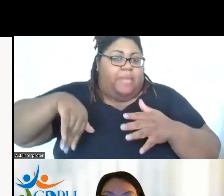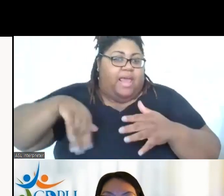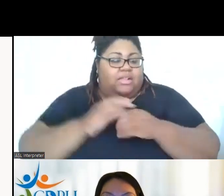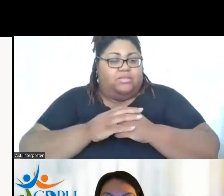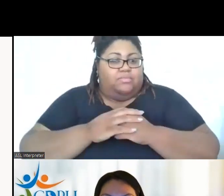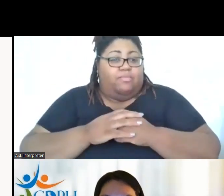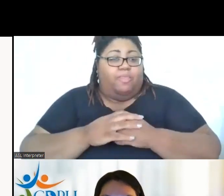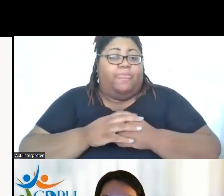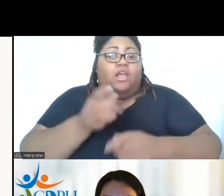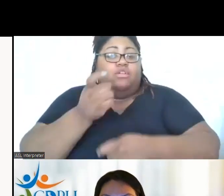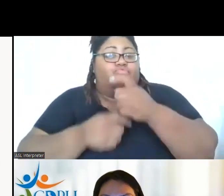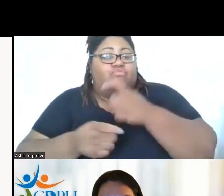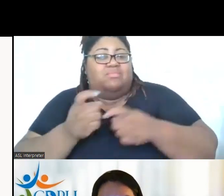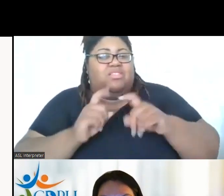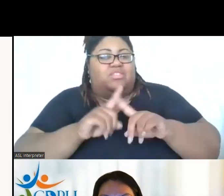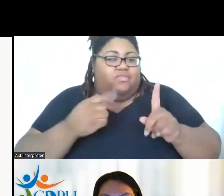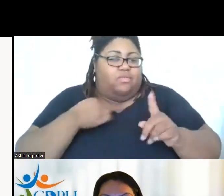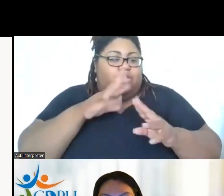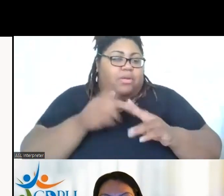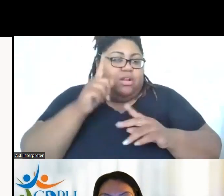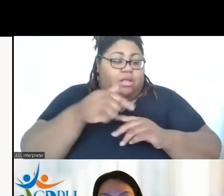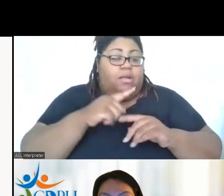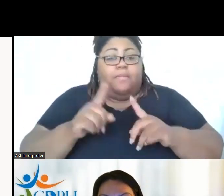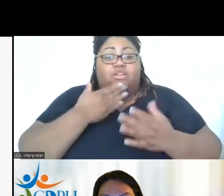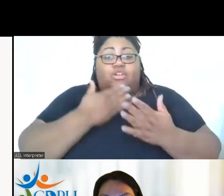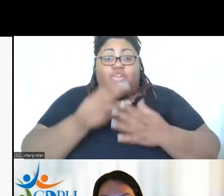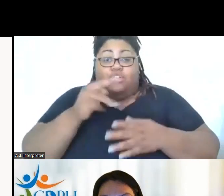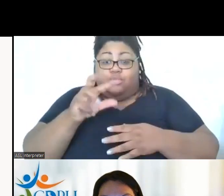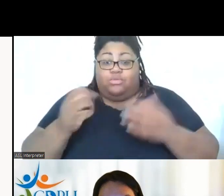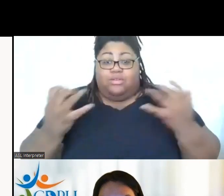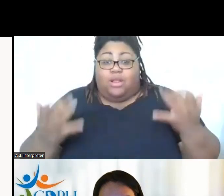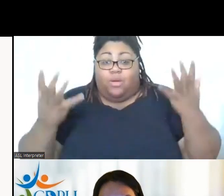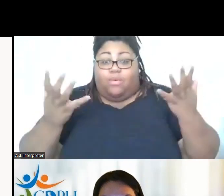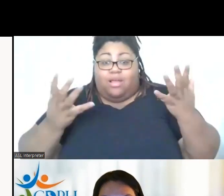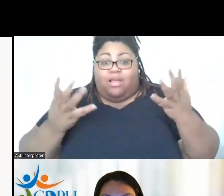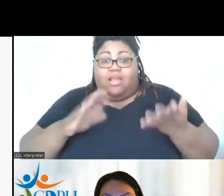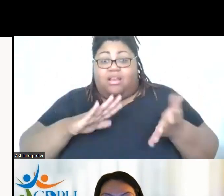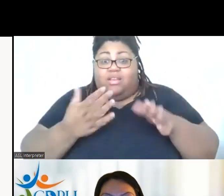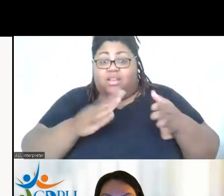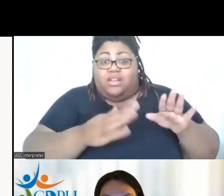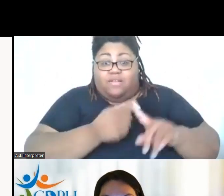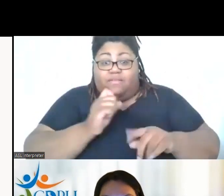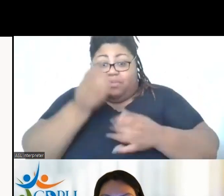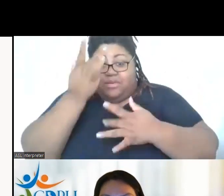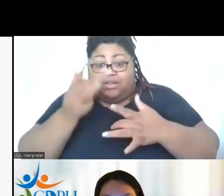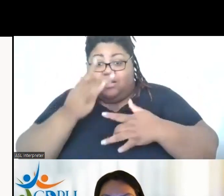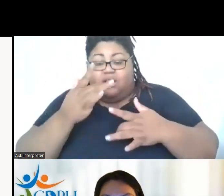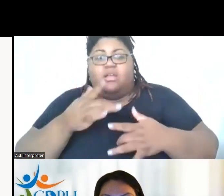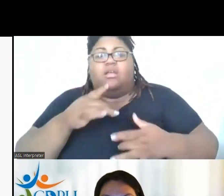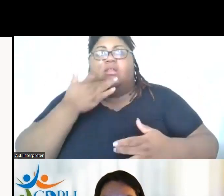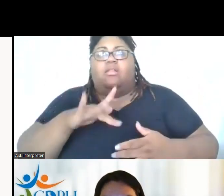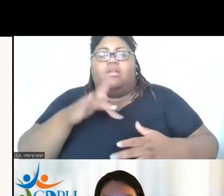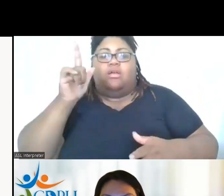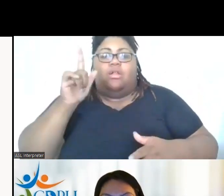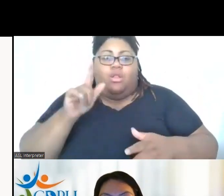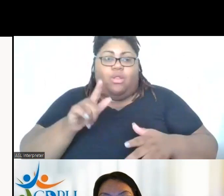later. So the good news is that deaths are much lower than they were in previous waves. And again, the largest peak here is from that